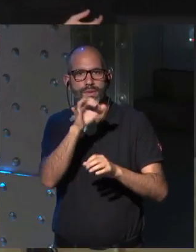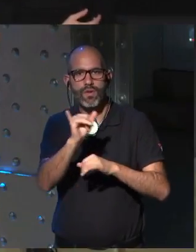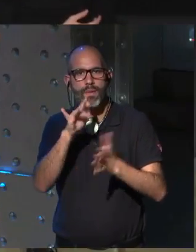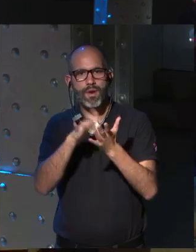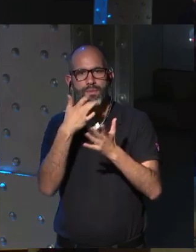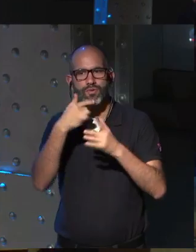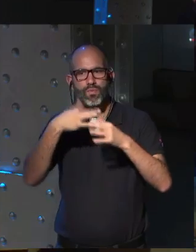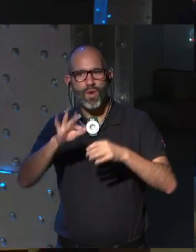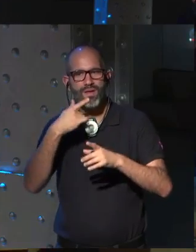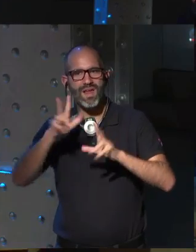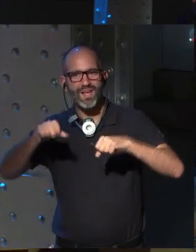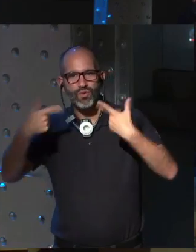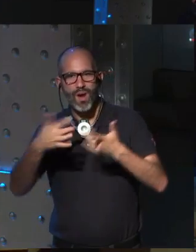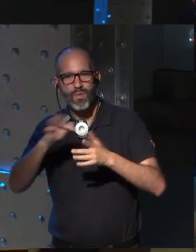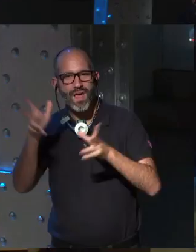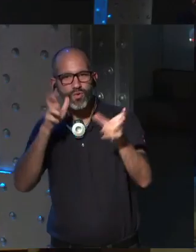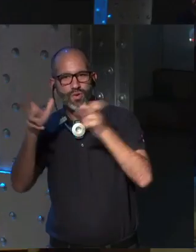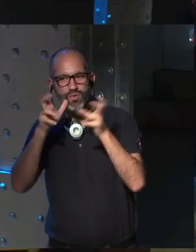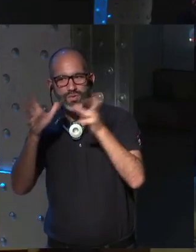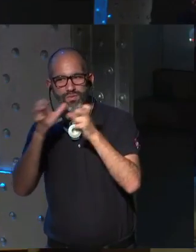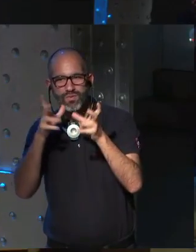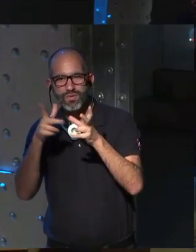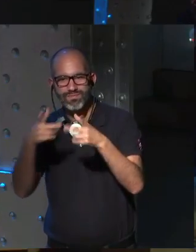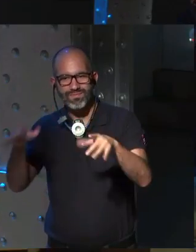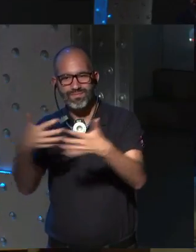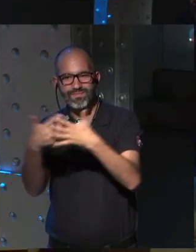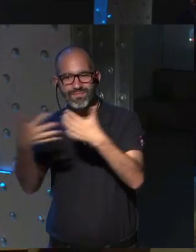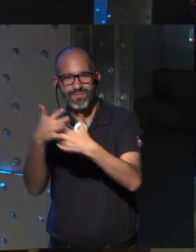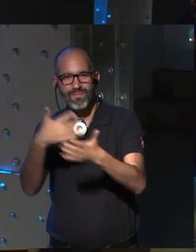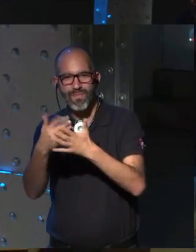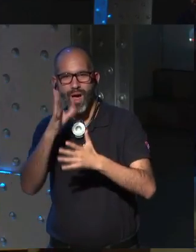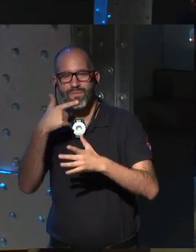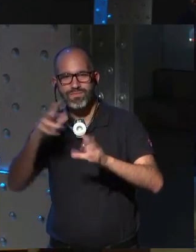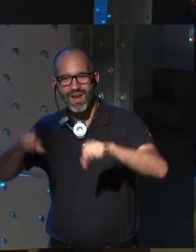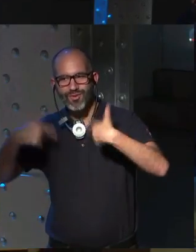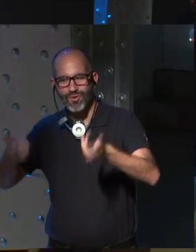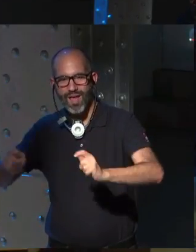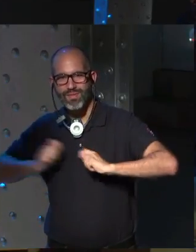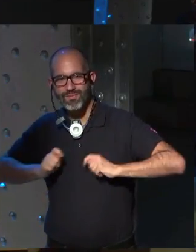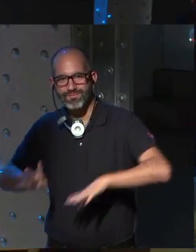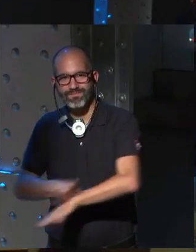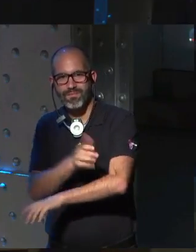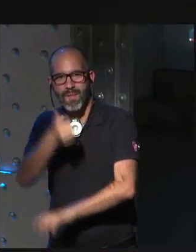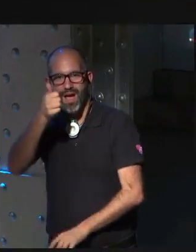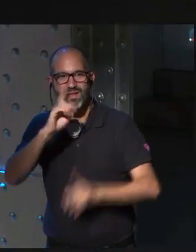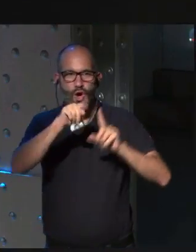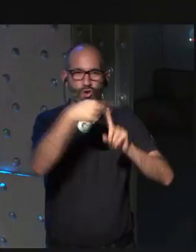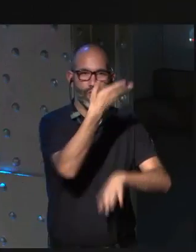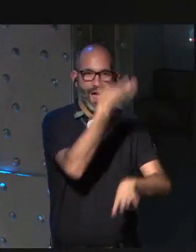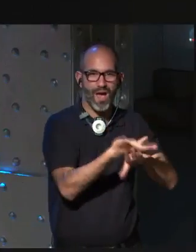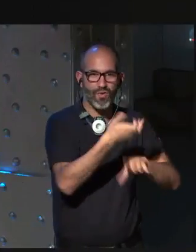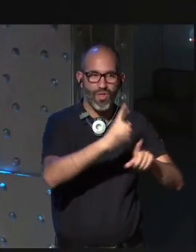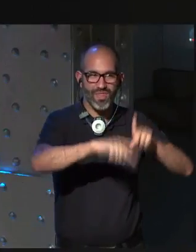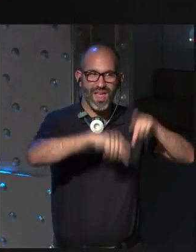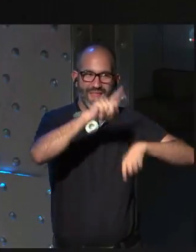from each individual instrument, but as a relationship between the instruments. And when you are mixing the sounds for a record, you